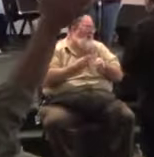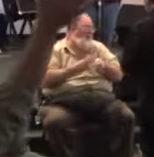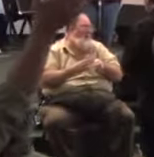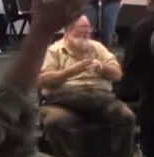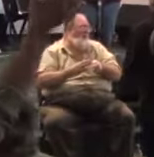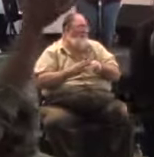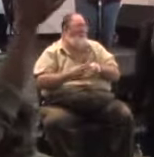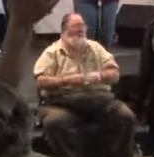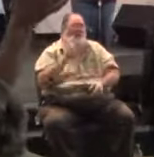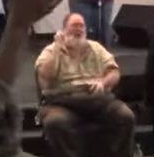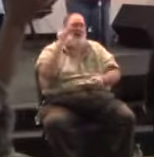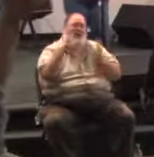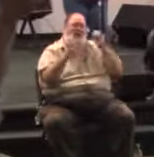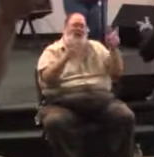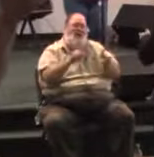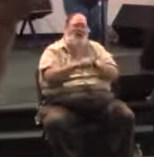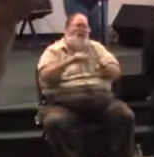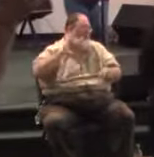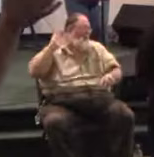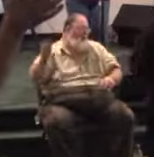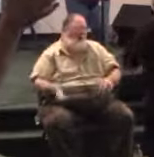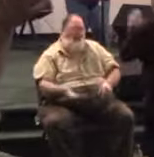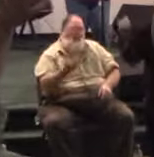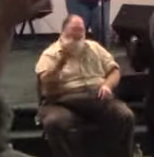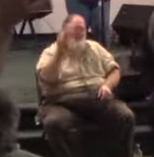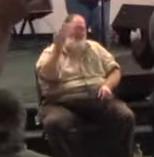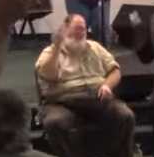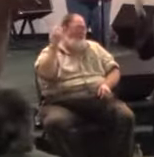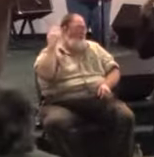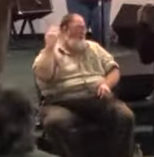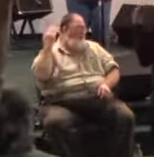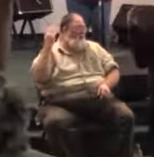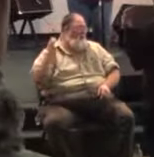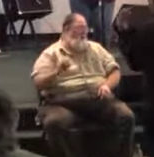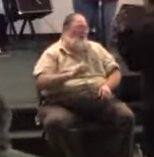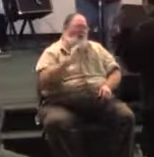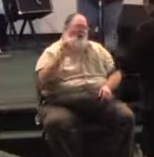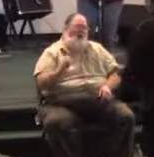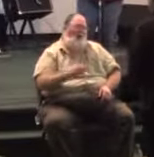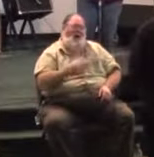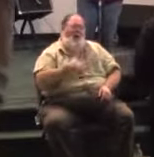Like never before.